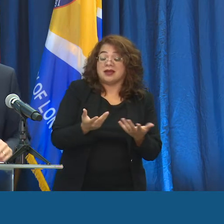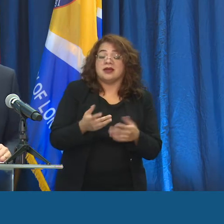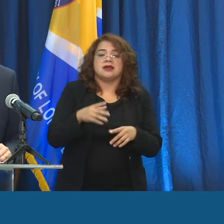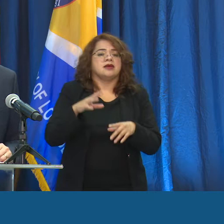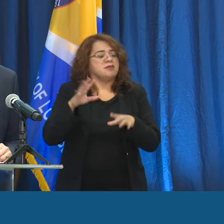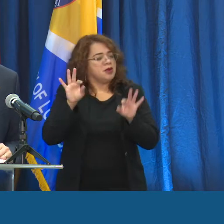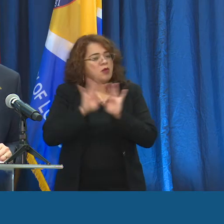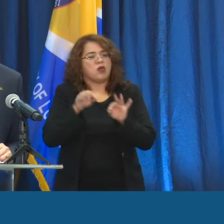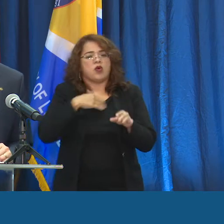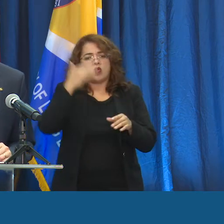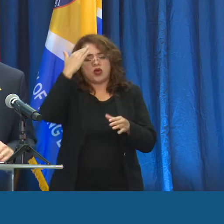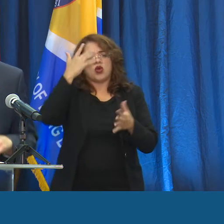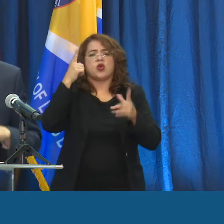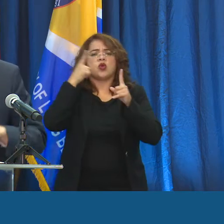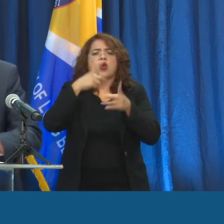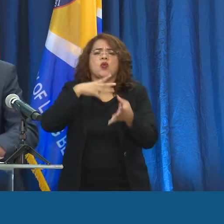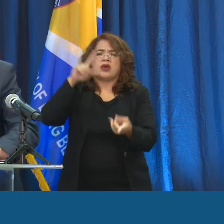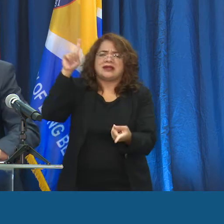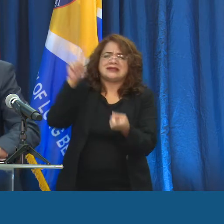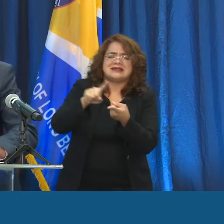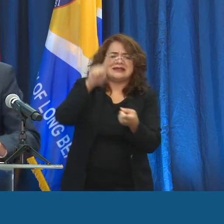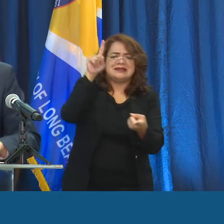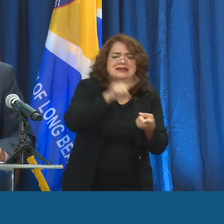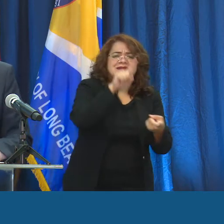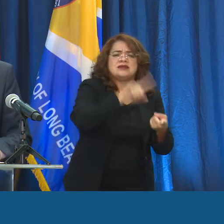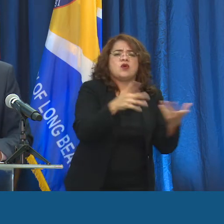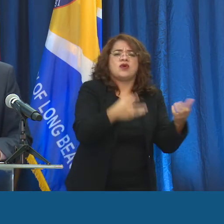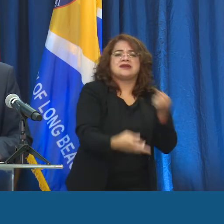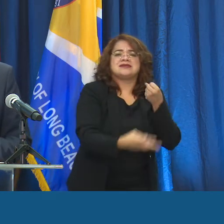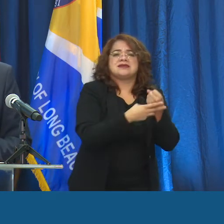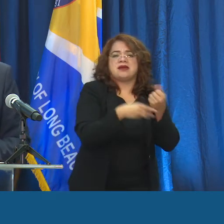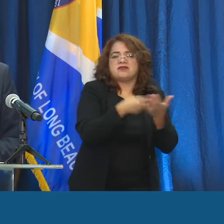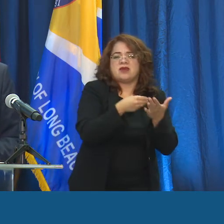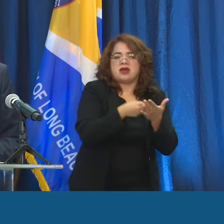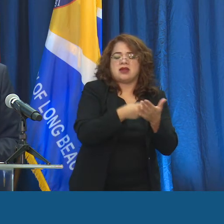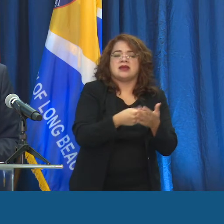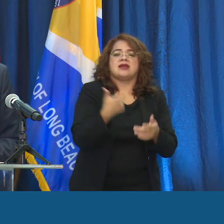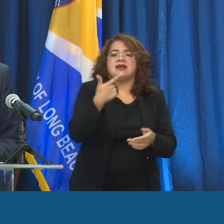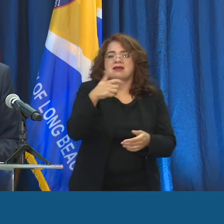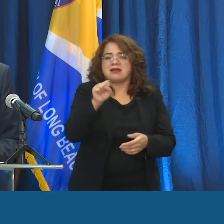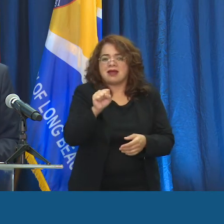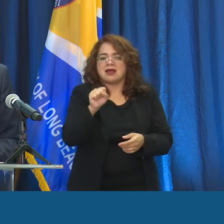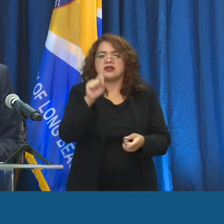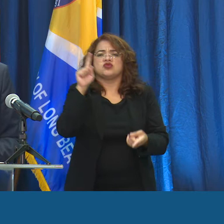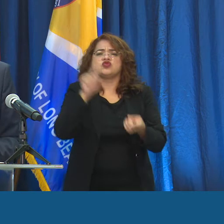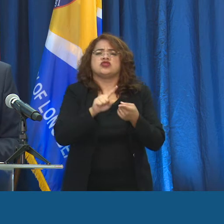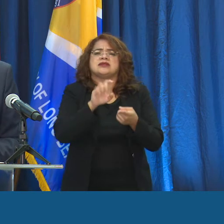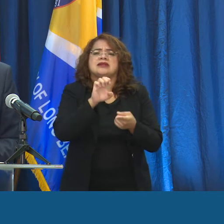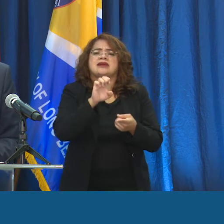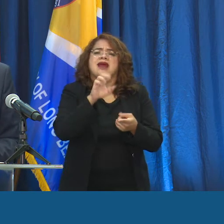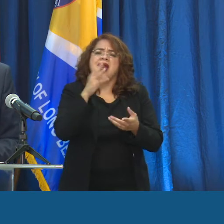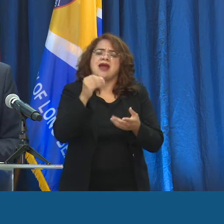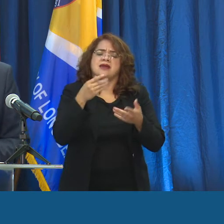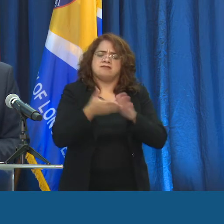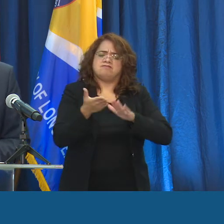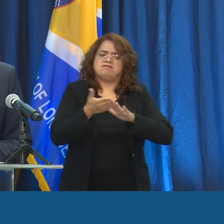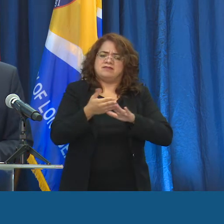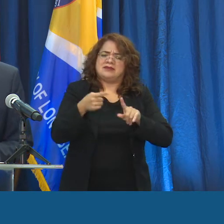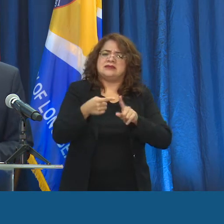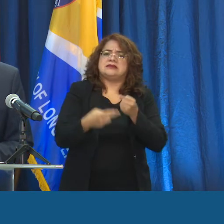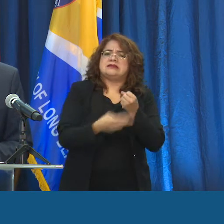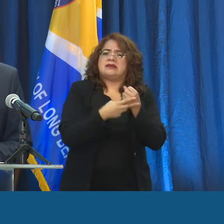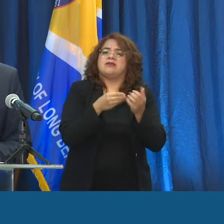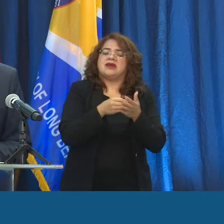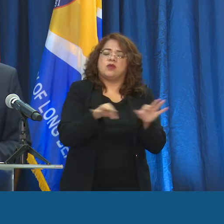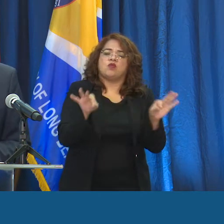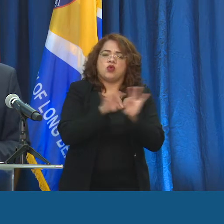reduces greenhouse gas emissions and saves money. We are investing in our police and fire academies and to ensure that those critical